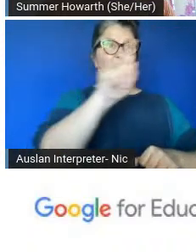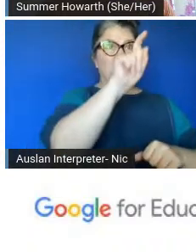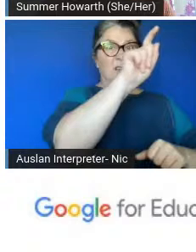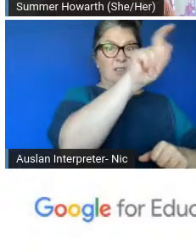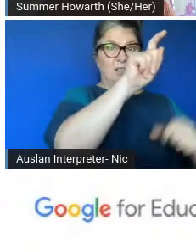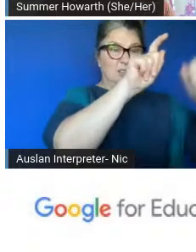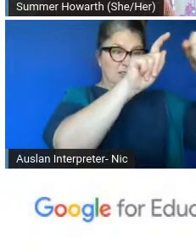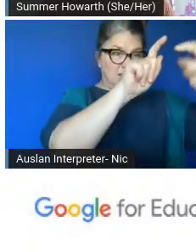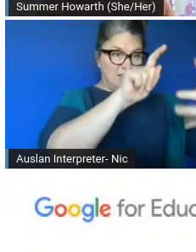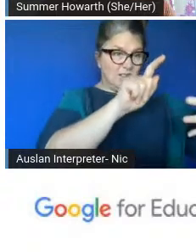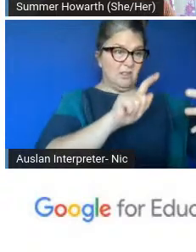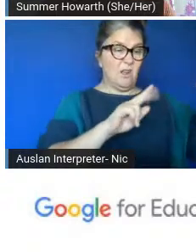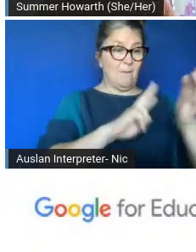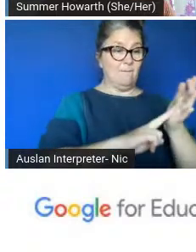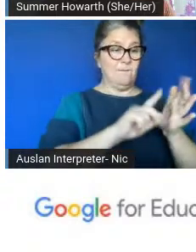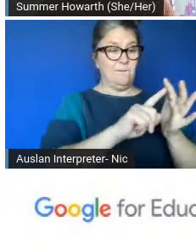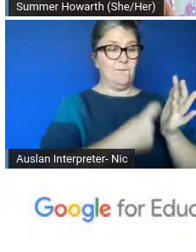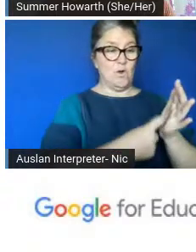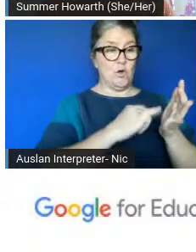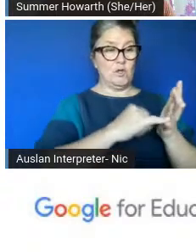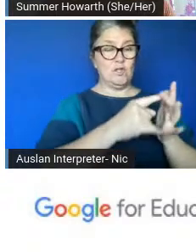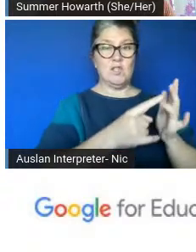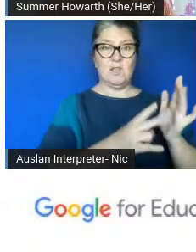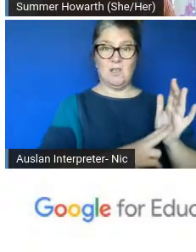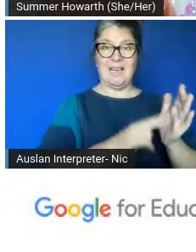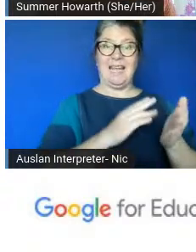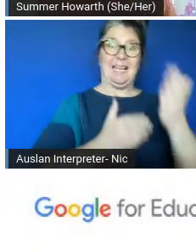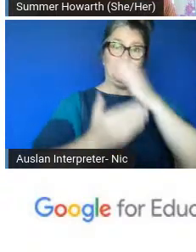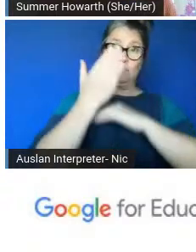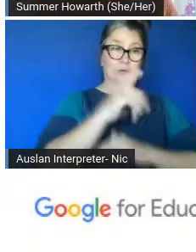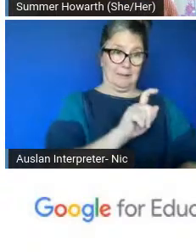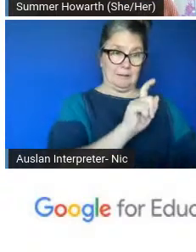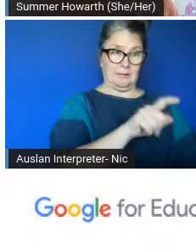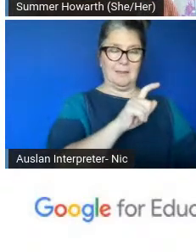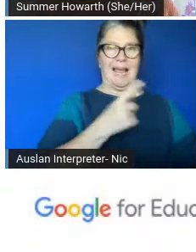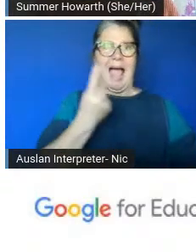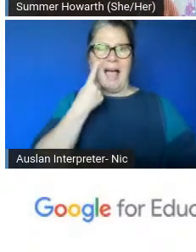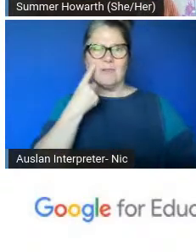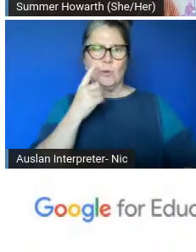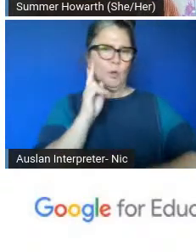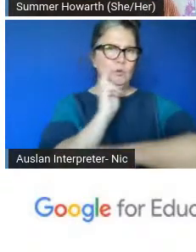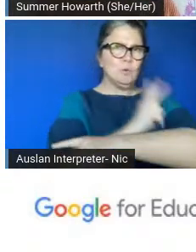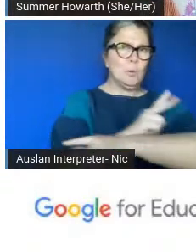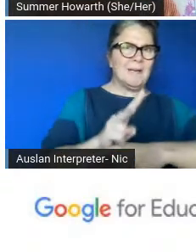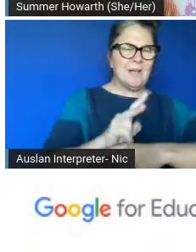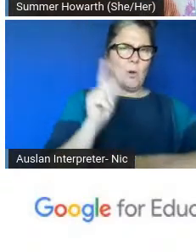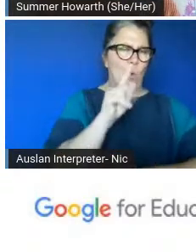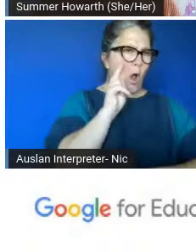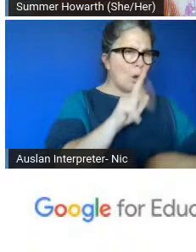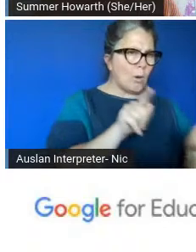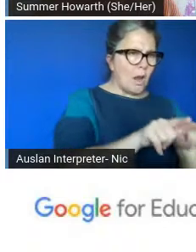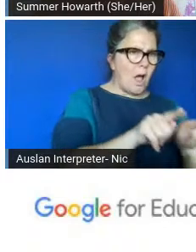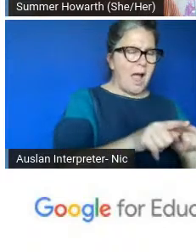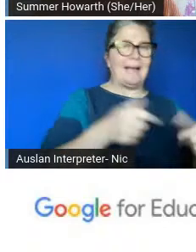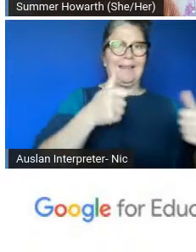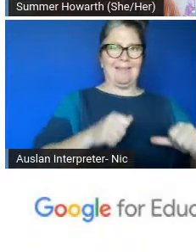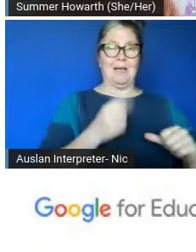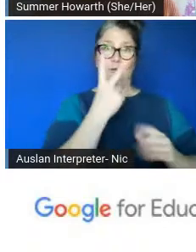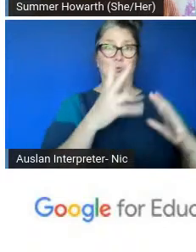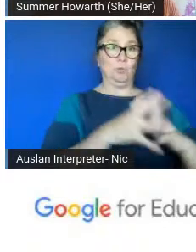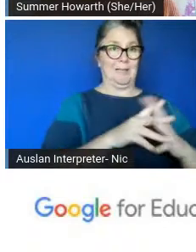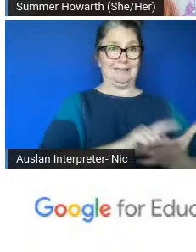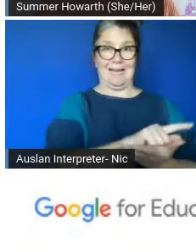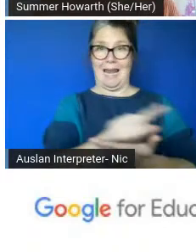was your draft like 2 weeks ago, and what does it look like now? So kids can actually see that, because remembering in Google that